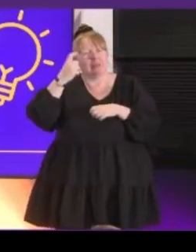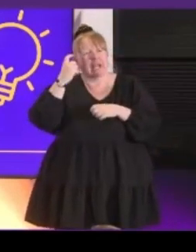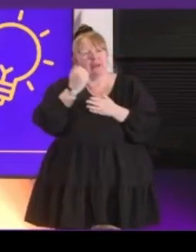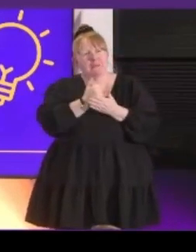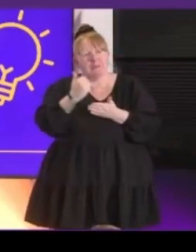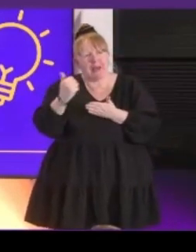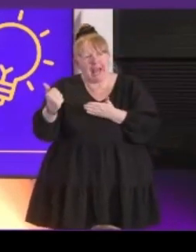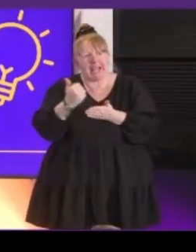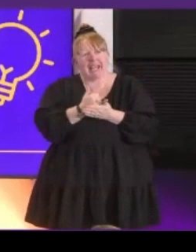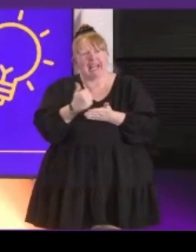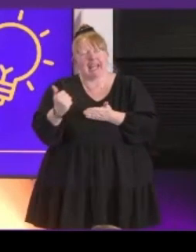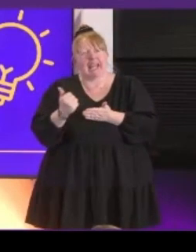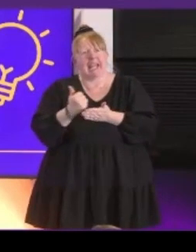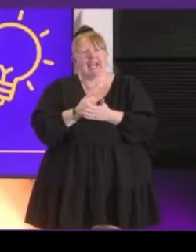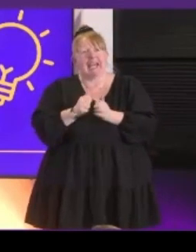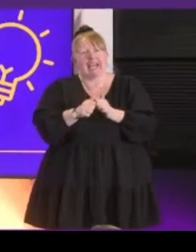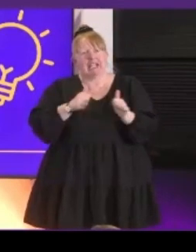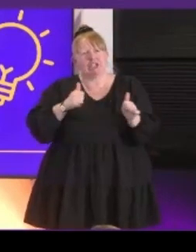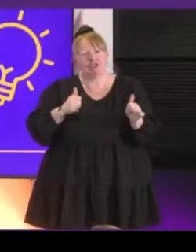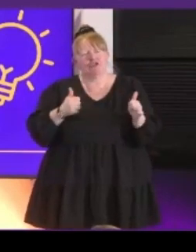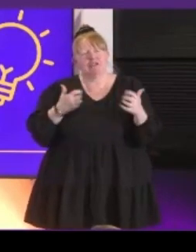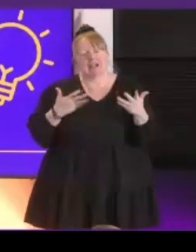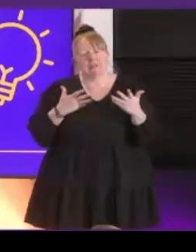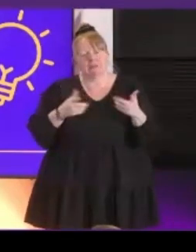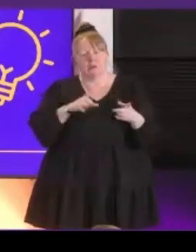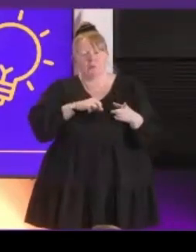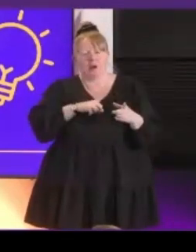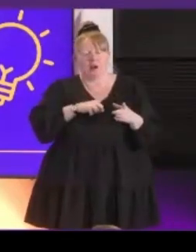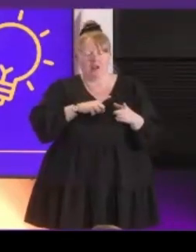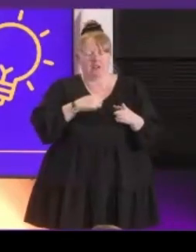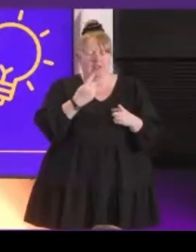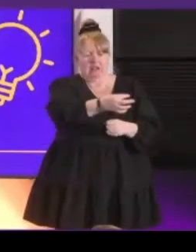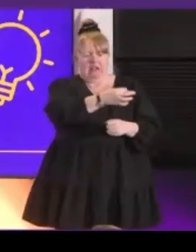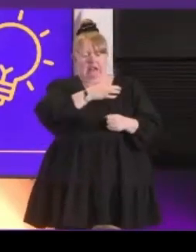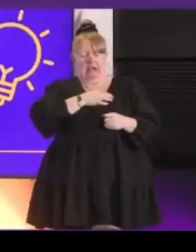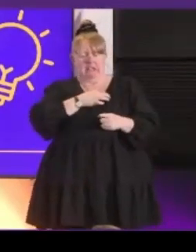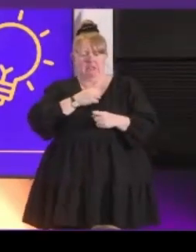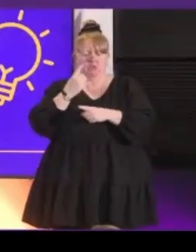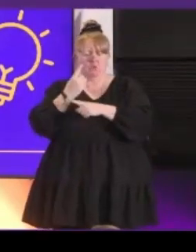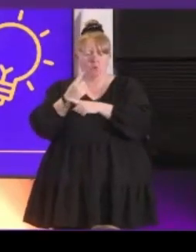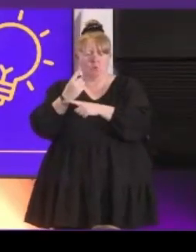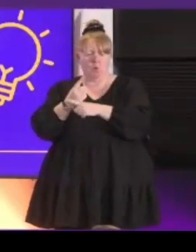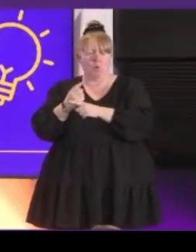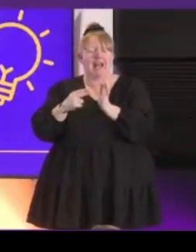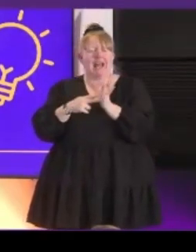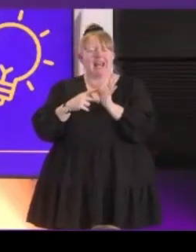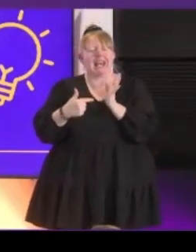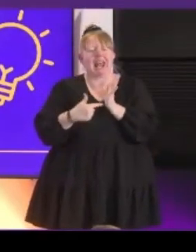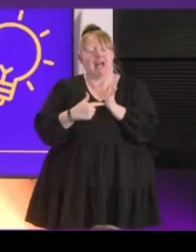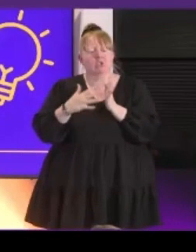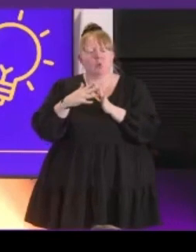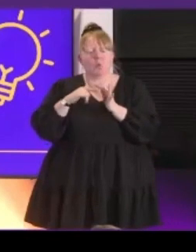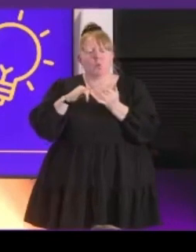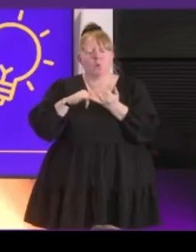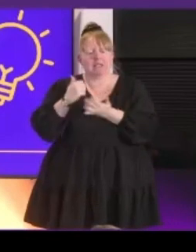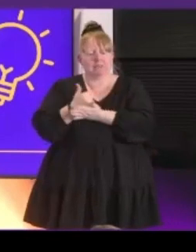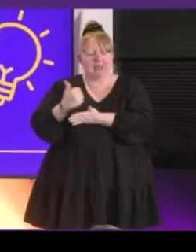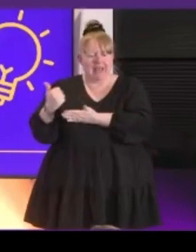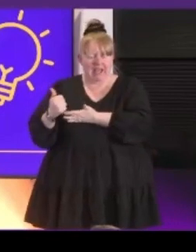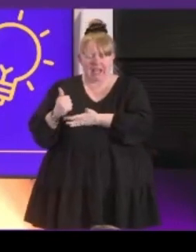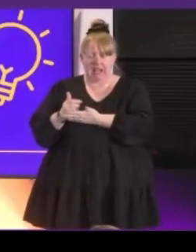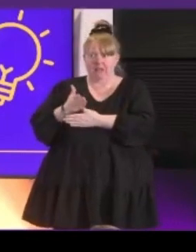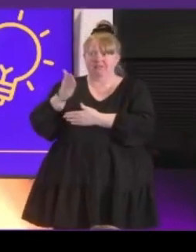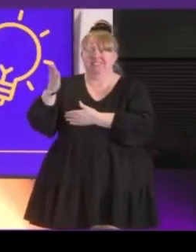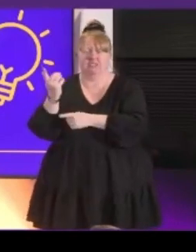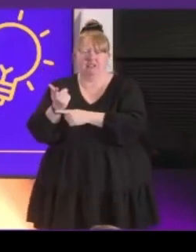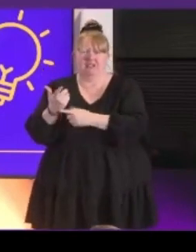banking industry at the moment because I've been asked to do a talk at NatWest, for example. So how do I get them to follow